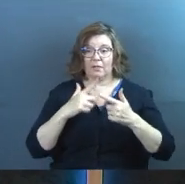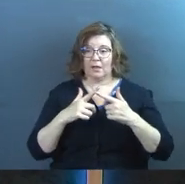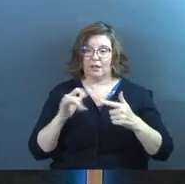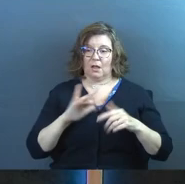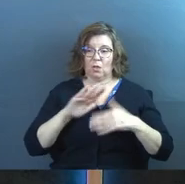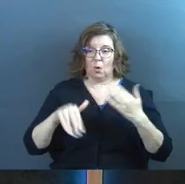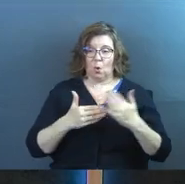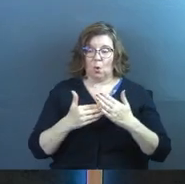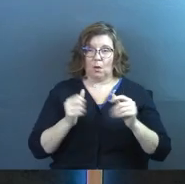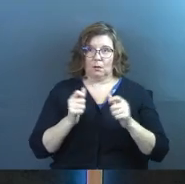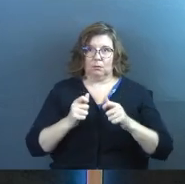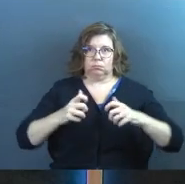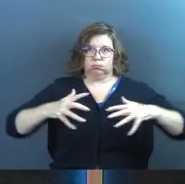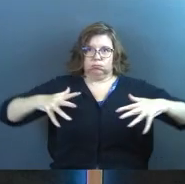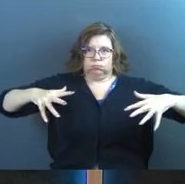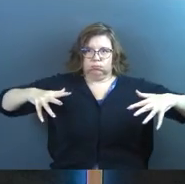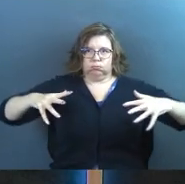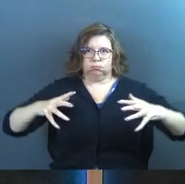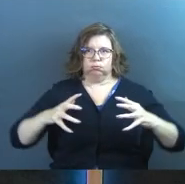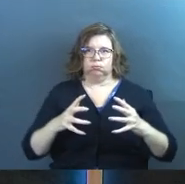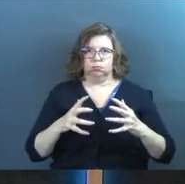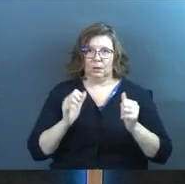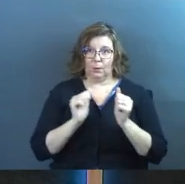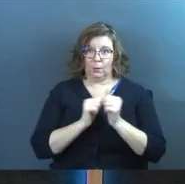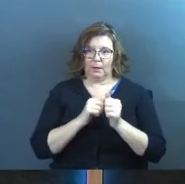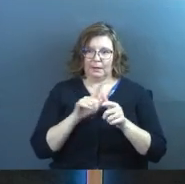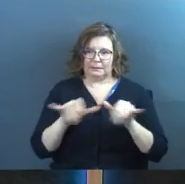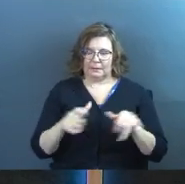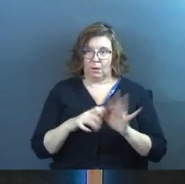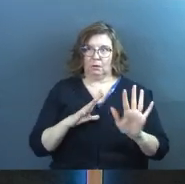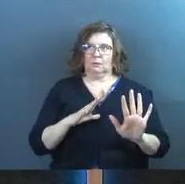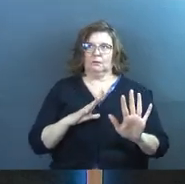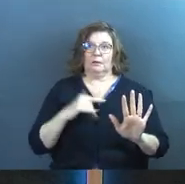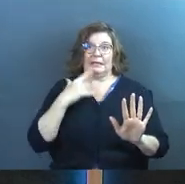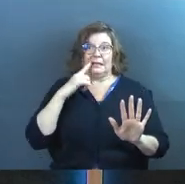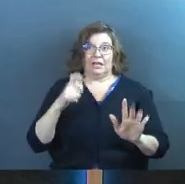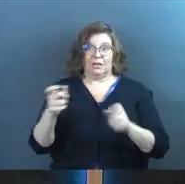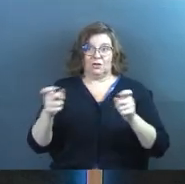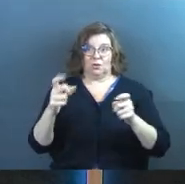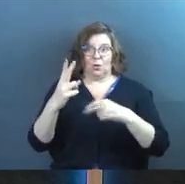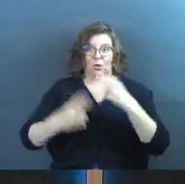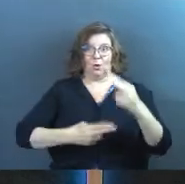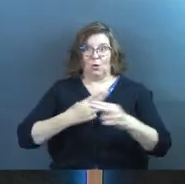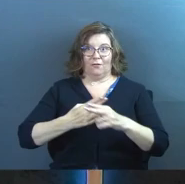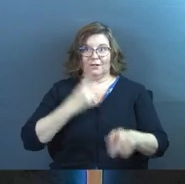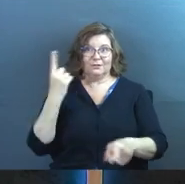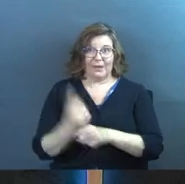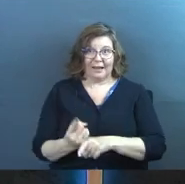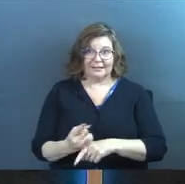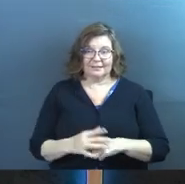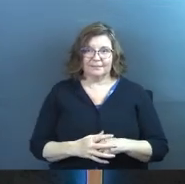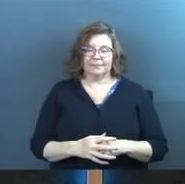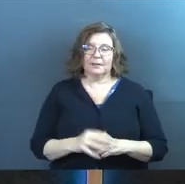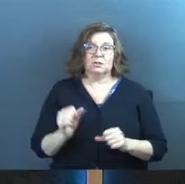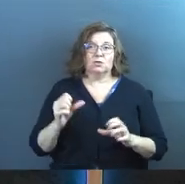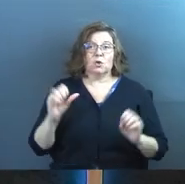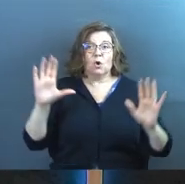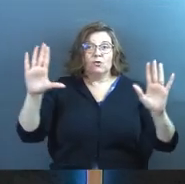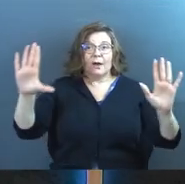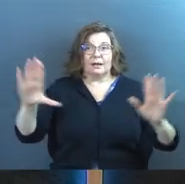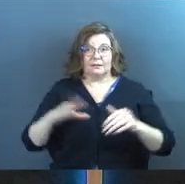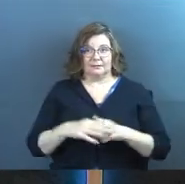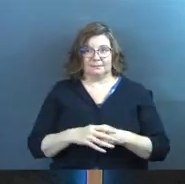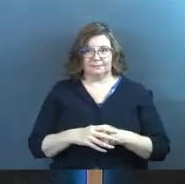like, the whole screen flexes down with him. And you're like, oh, my gosh, like, he controls the universe, right? It's so